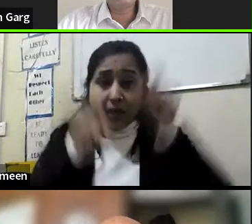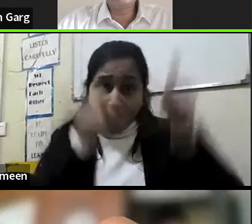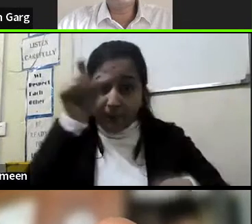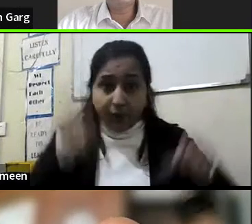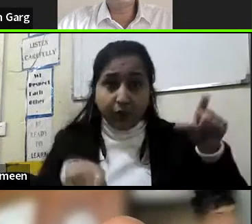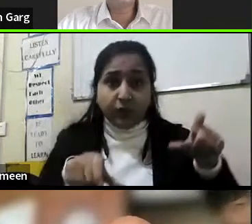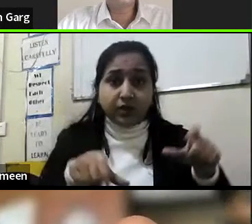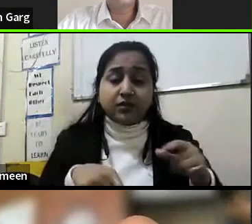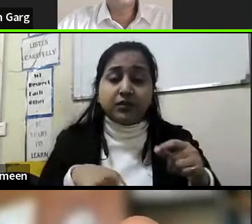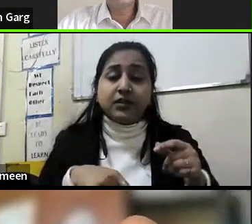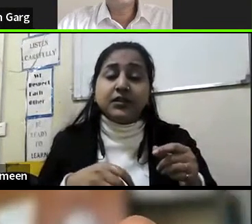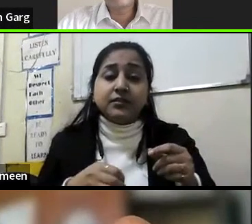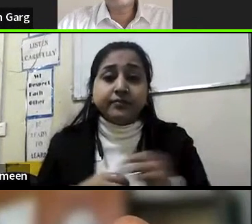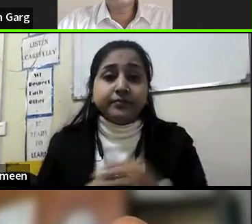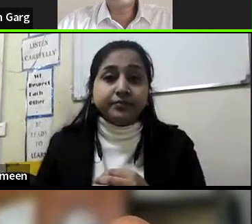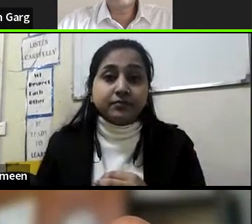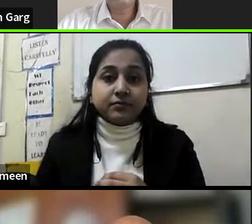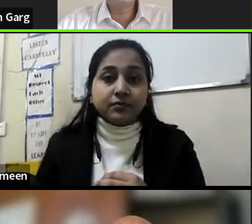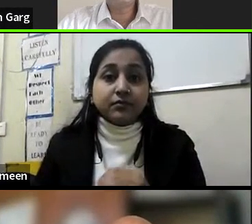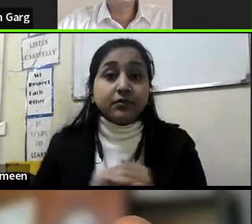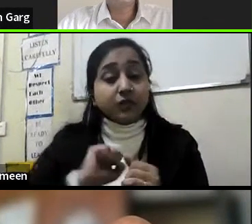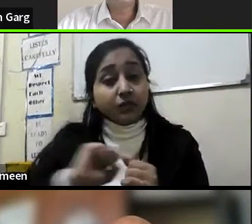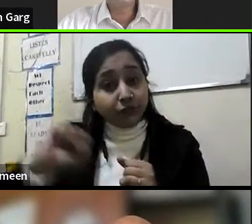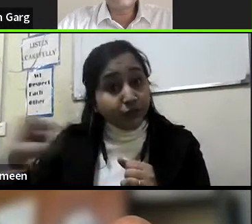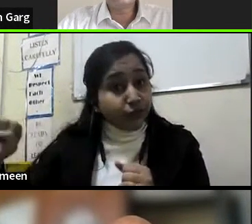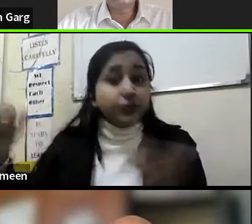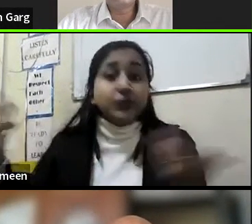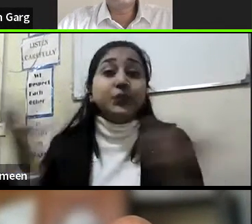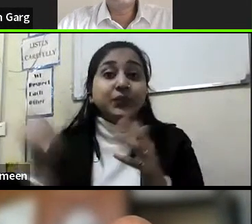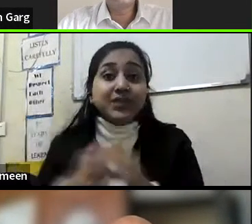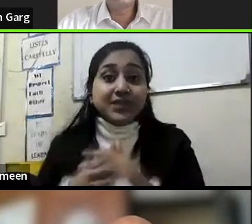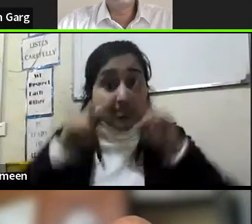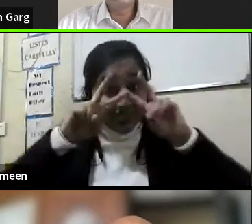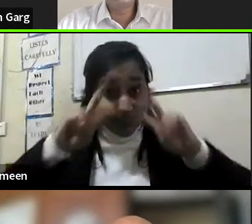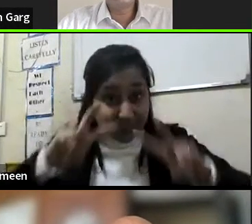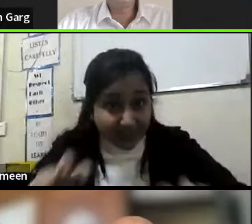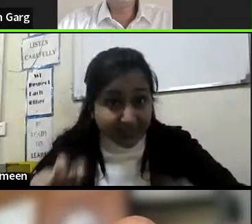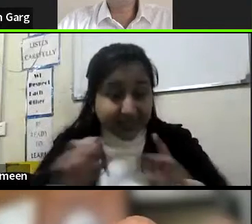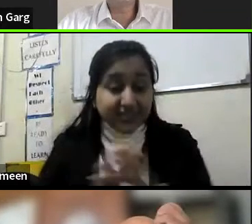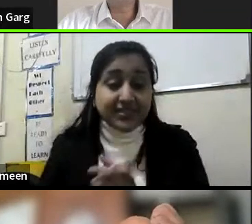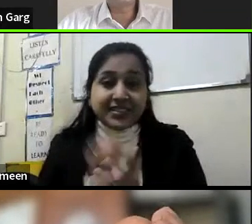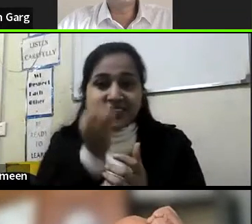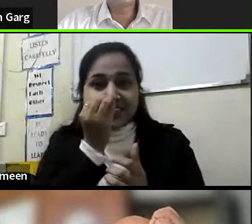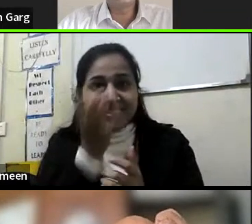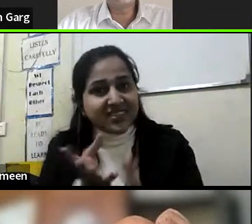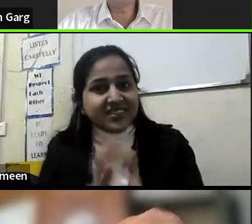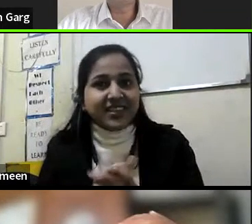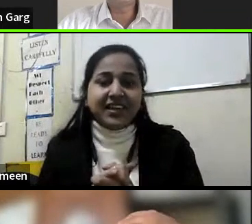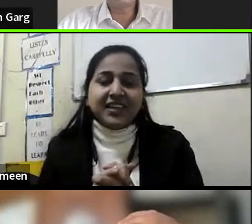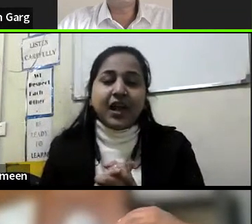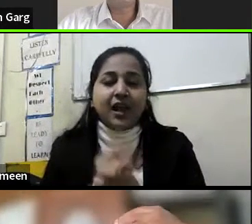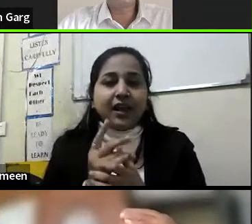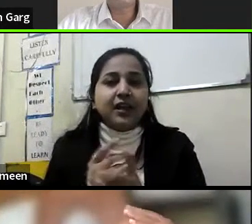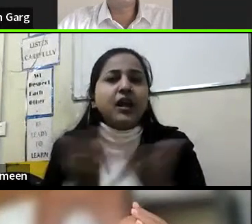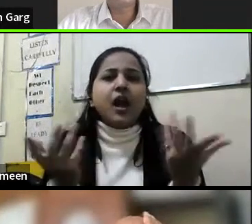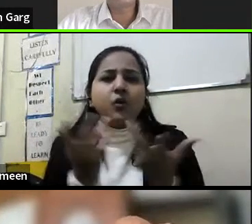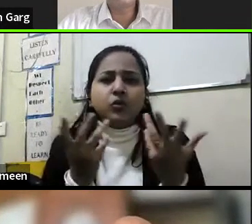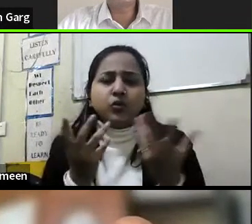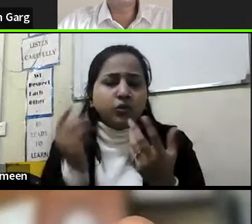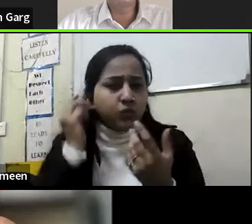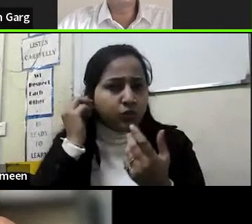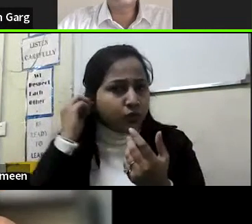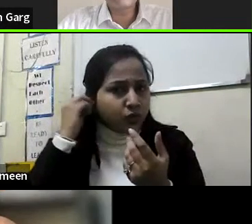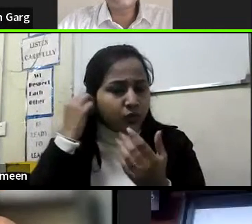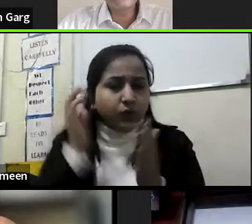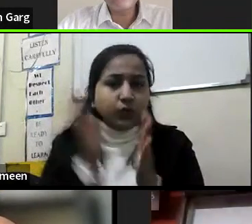to their convenience, as they can search, easily search through the contents of all the